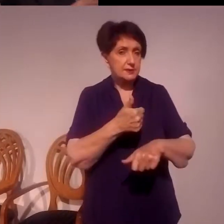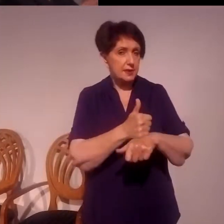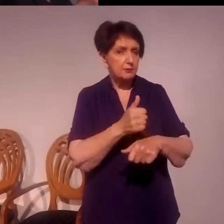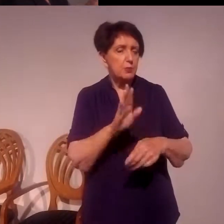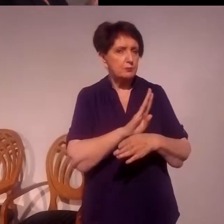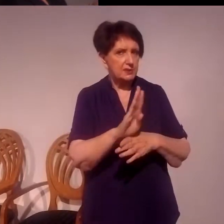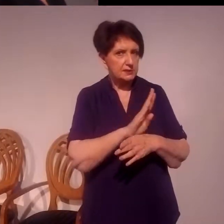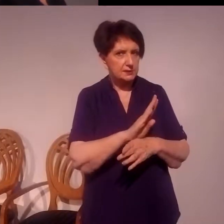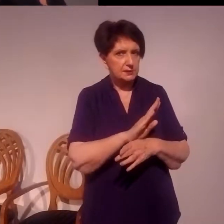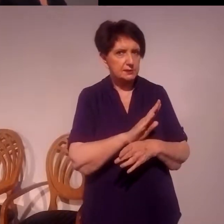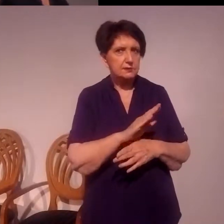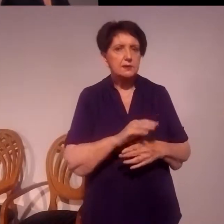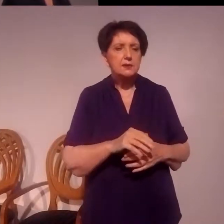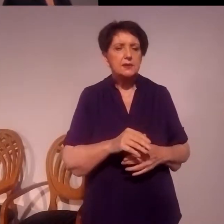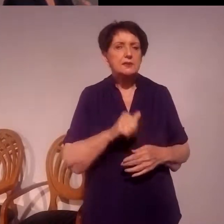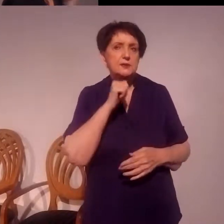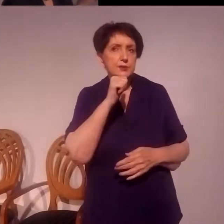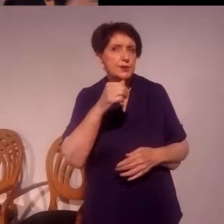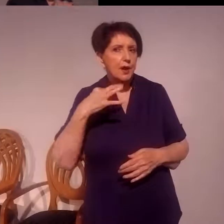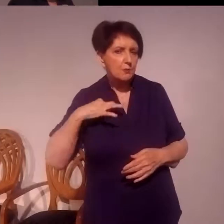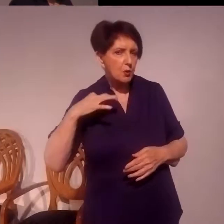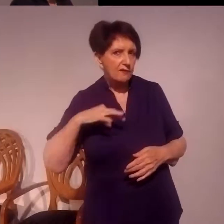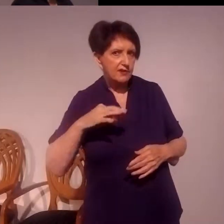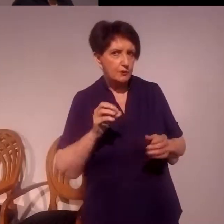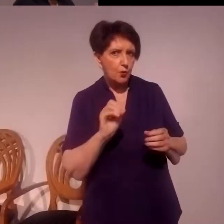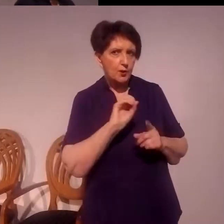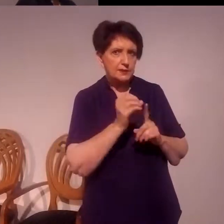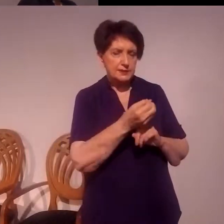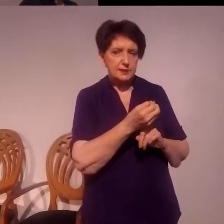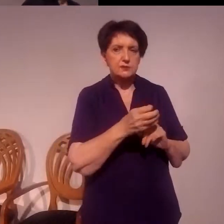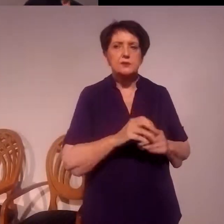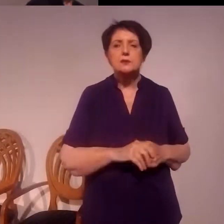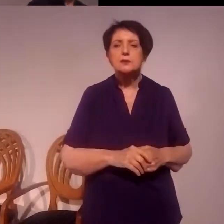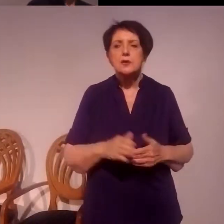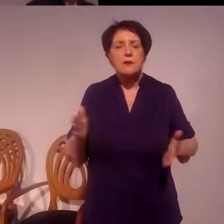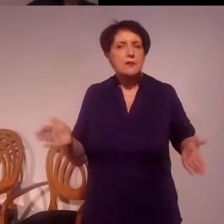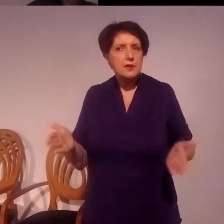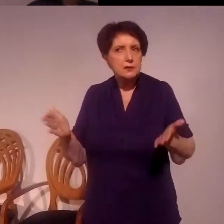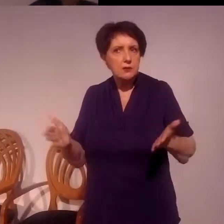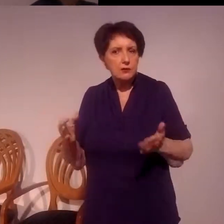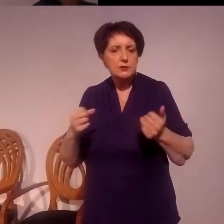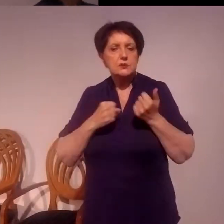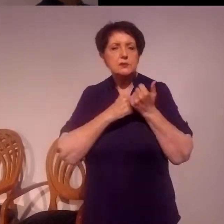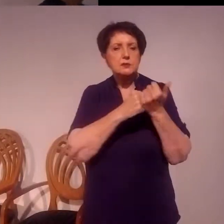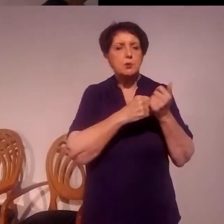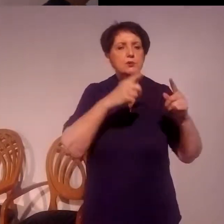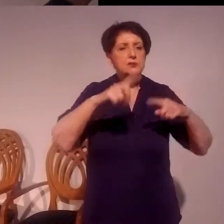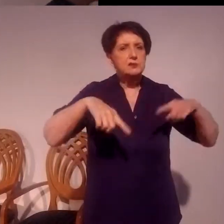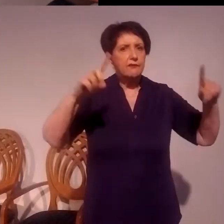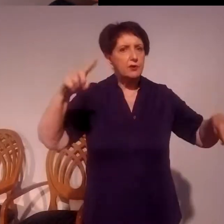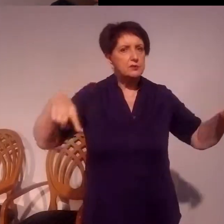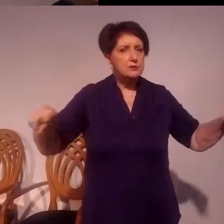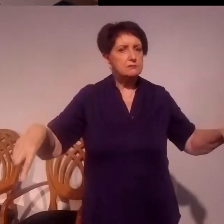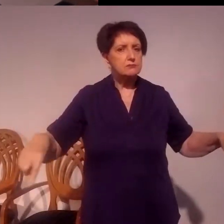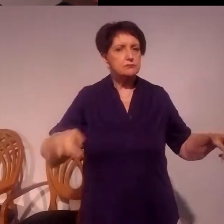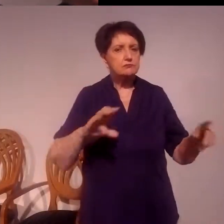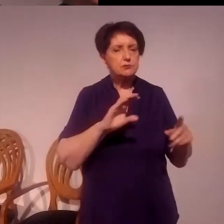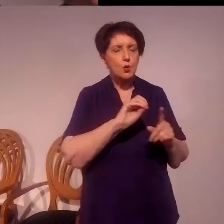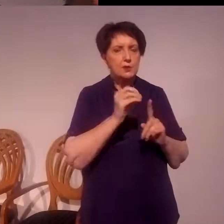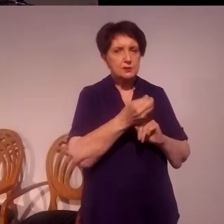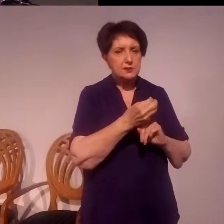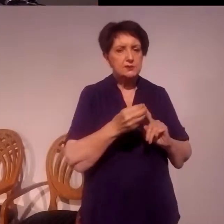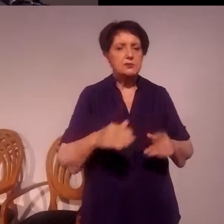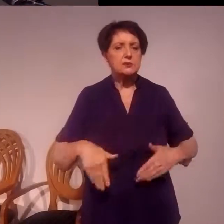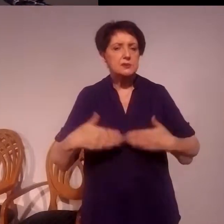Foundation, and that is her nonprofit organization that encourages and financially supports diverse organizations which